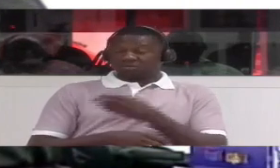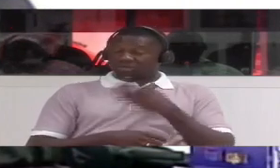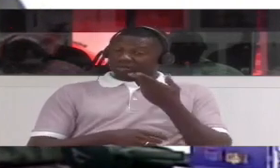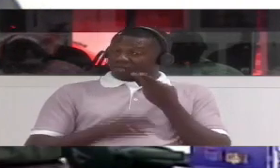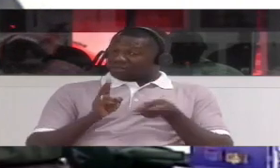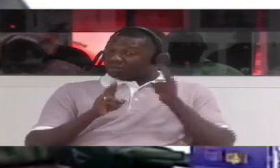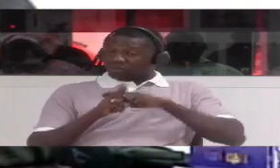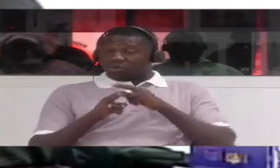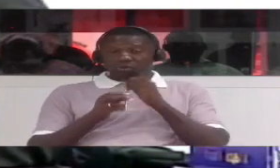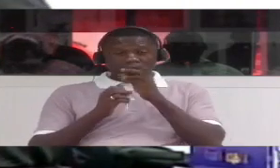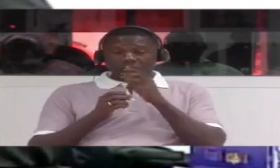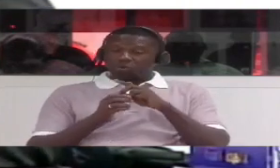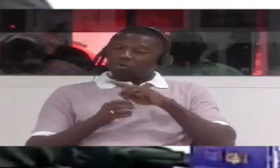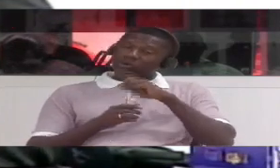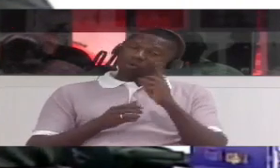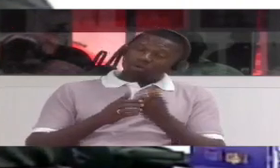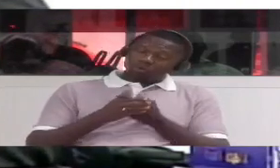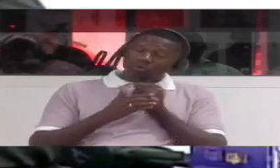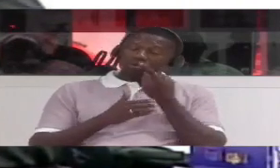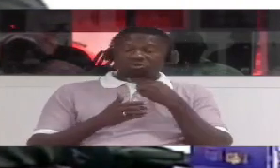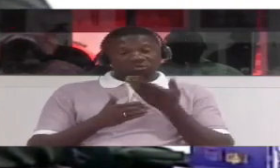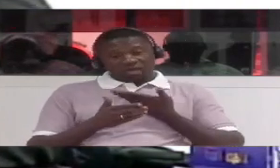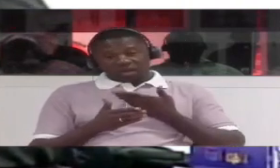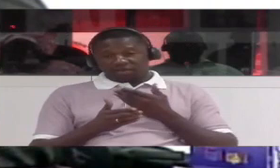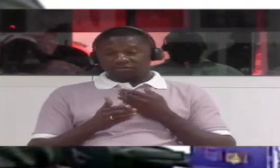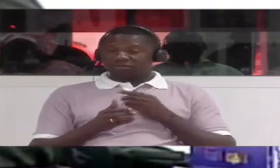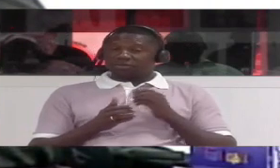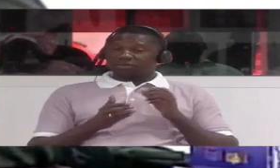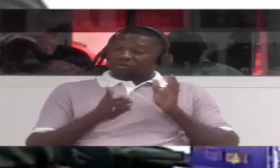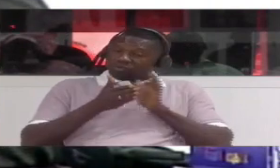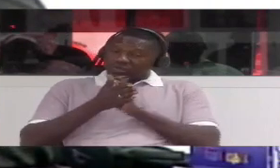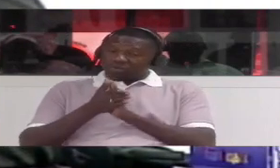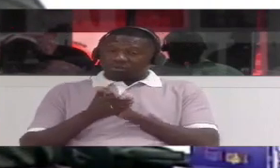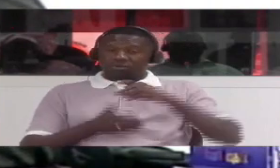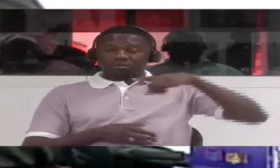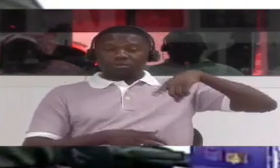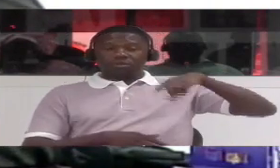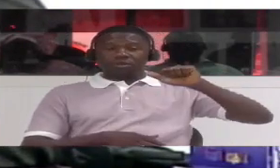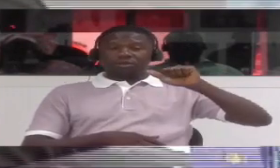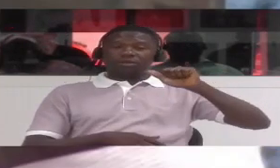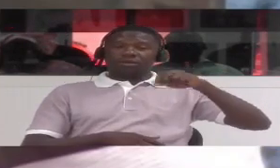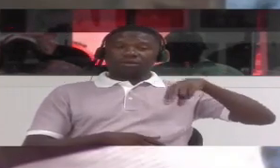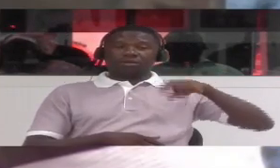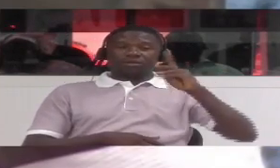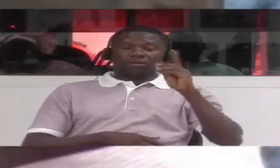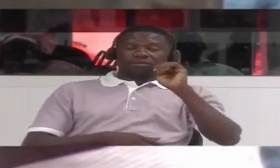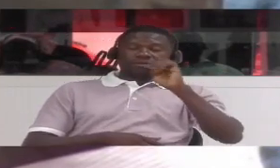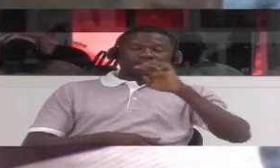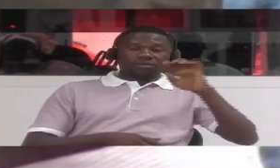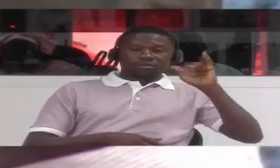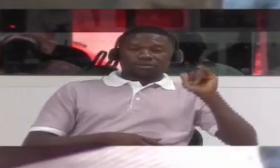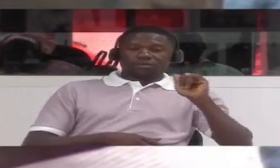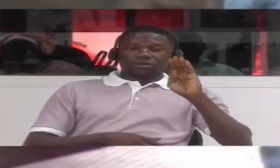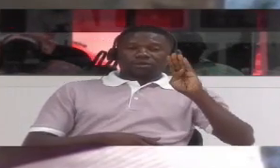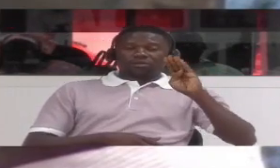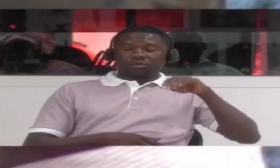must have had contact with Pandey Rimbai, because the whole episode was about freedom. So whether he was suspected to